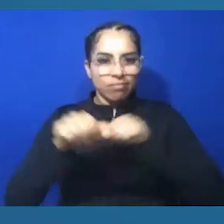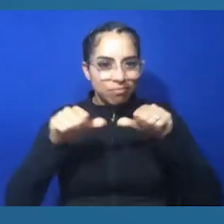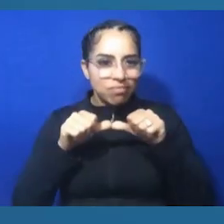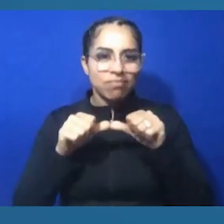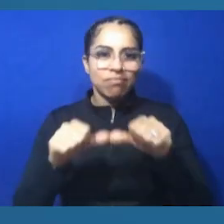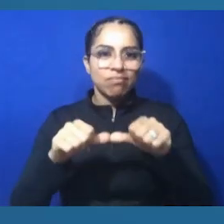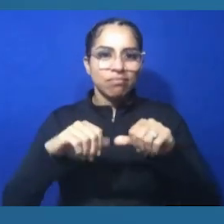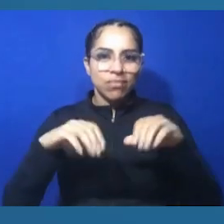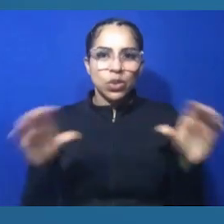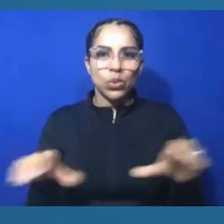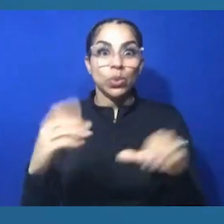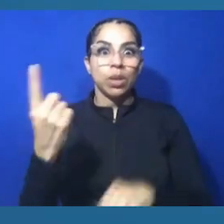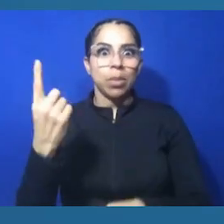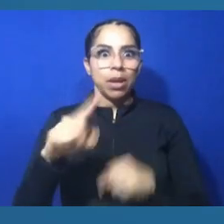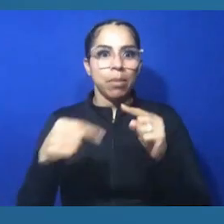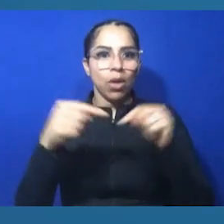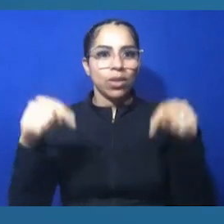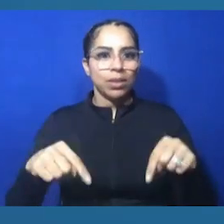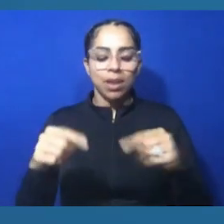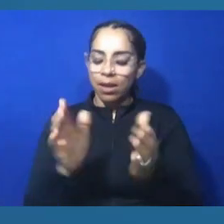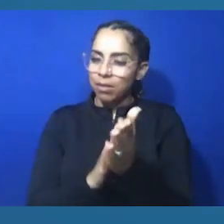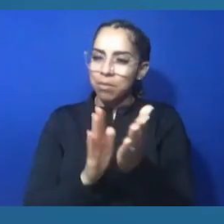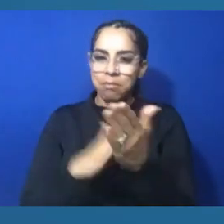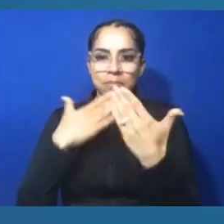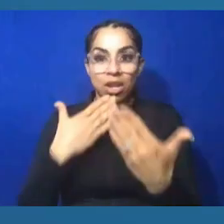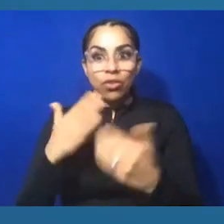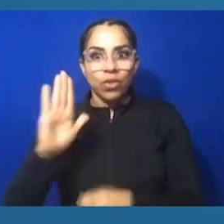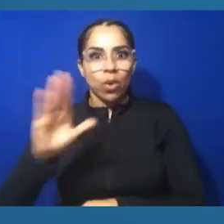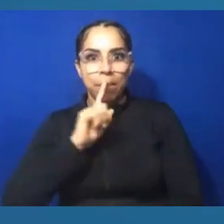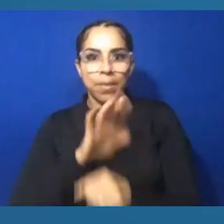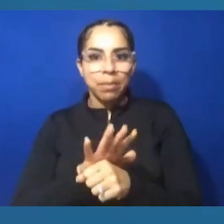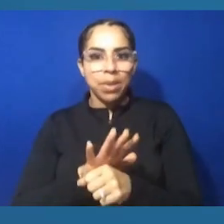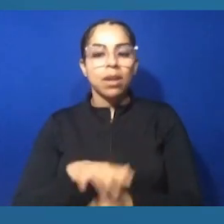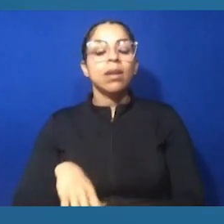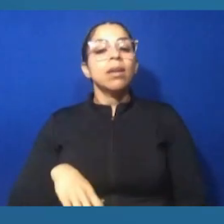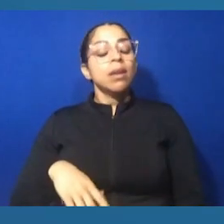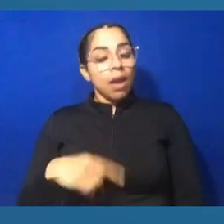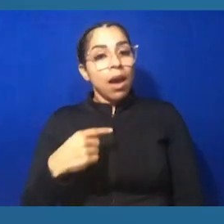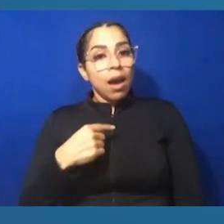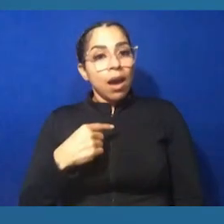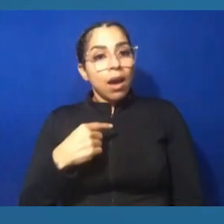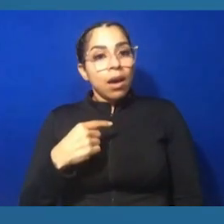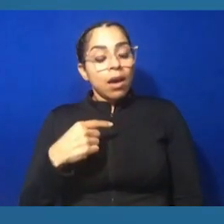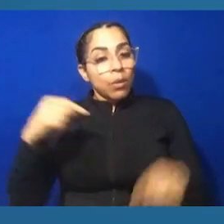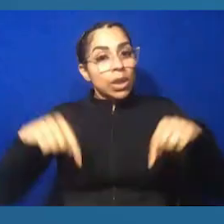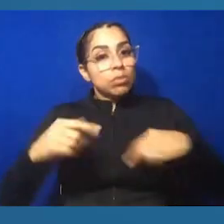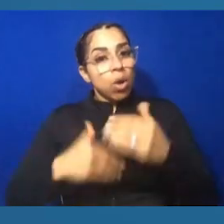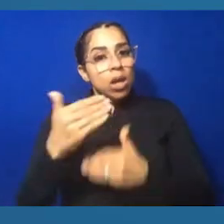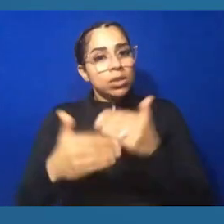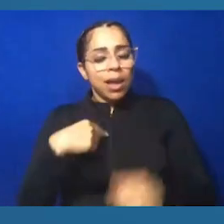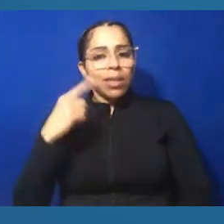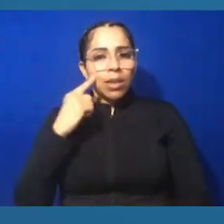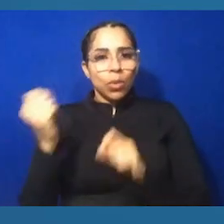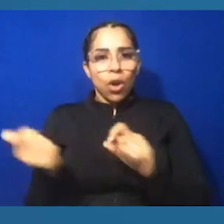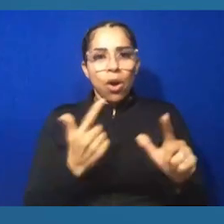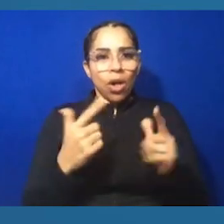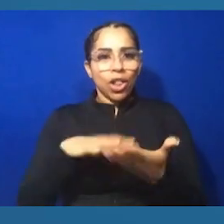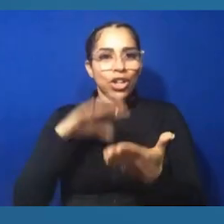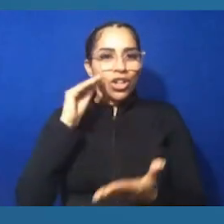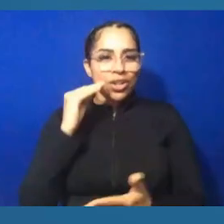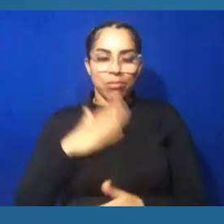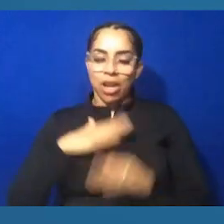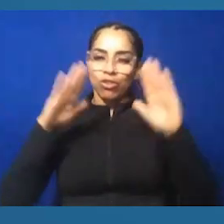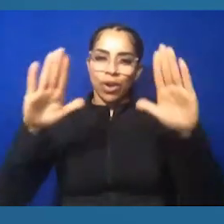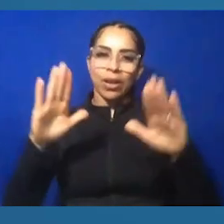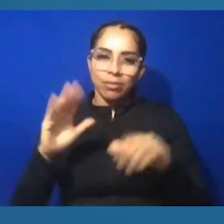your commitment. I learned you through a process like this. I think we all learned, my great colleagues from